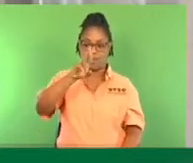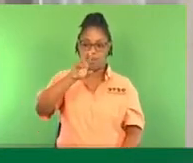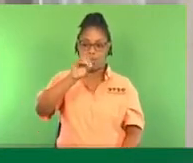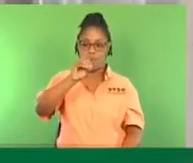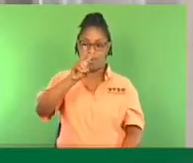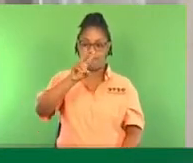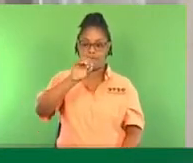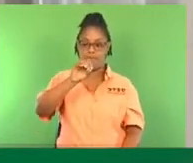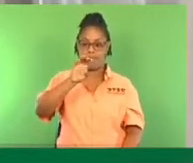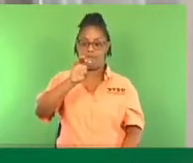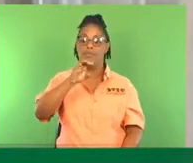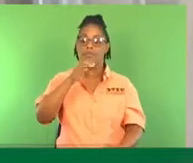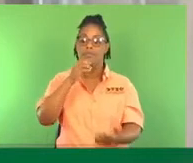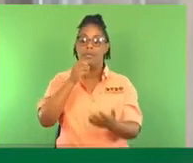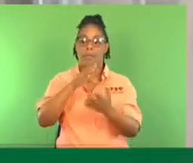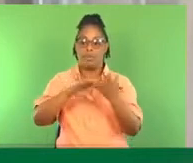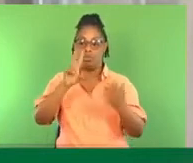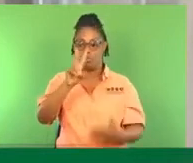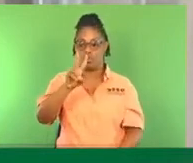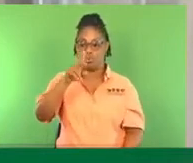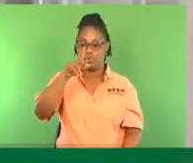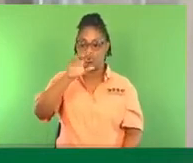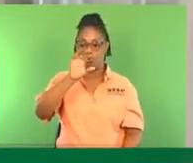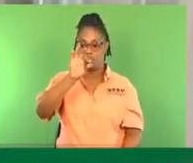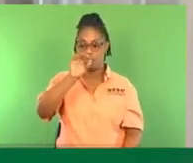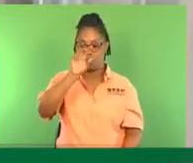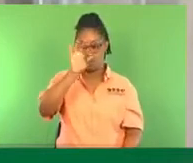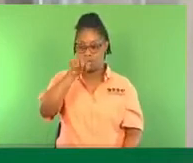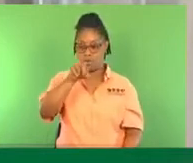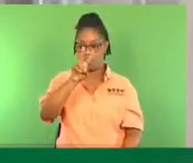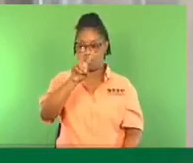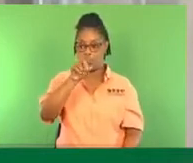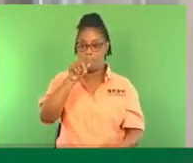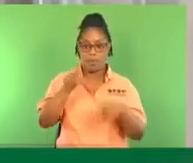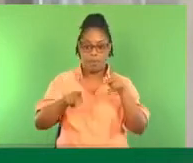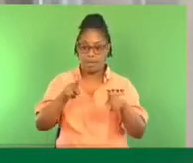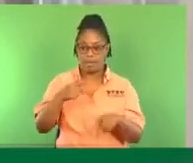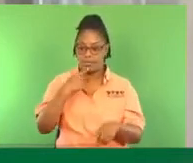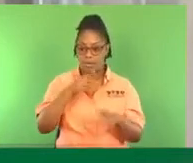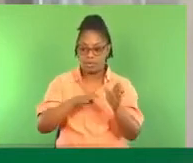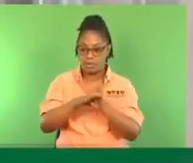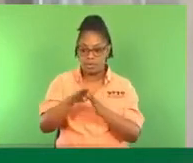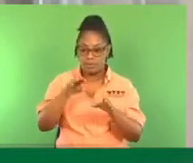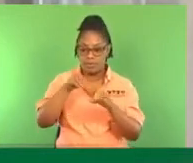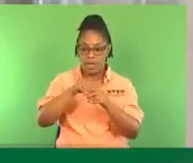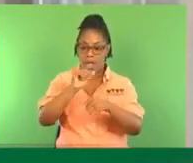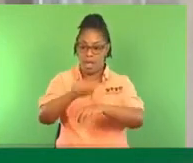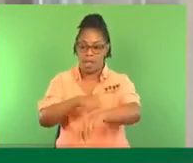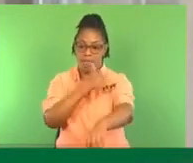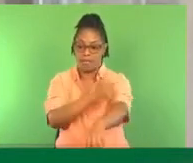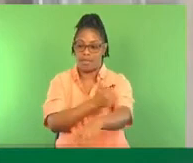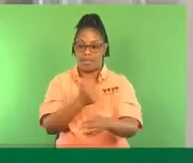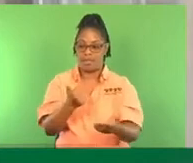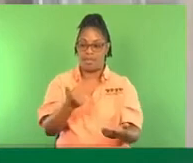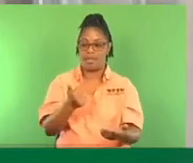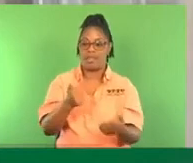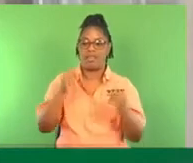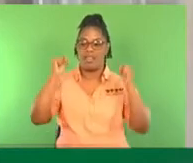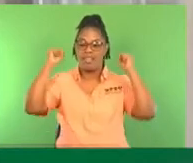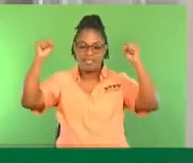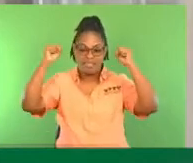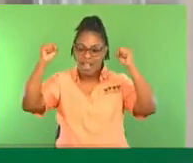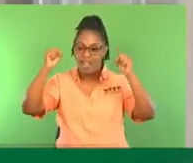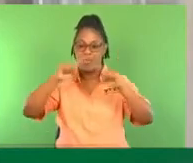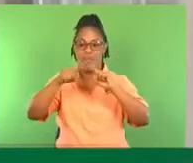the righteous are in authority, the people rejoice. But when the wicked rule, the people groan. And